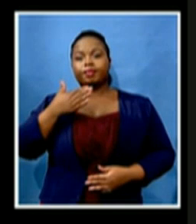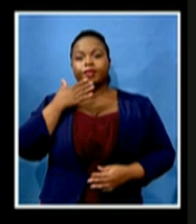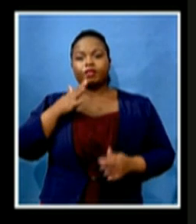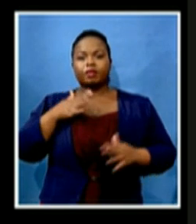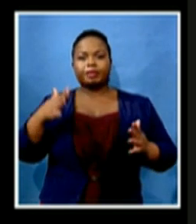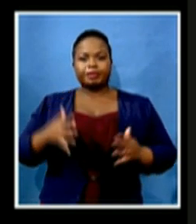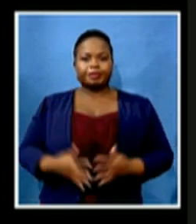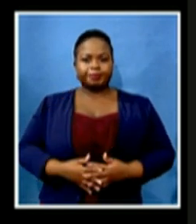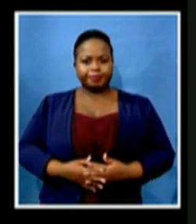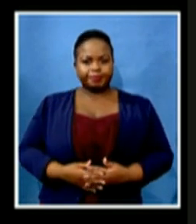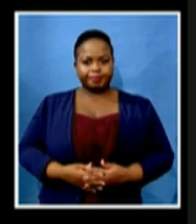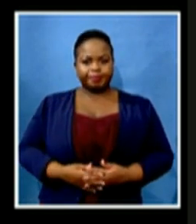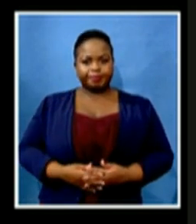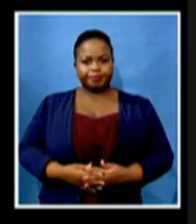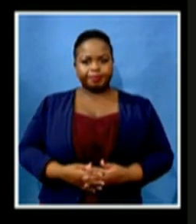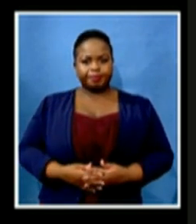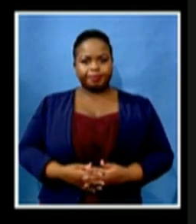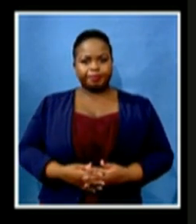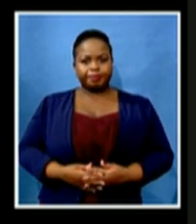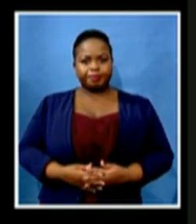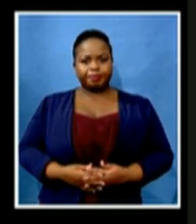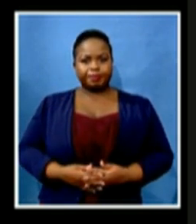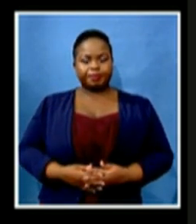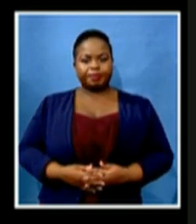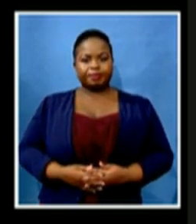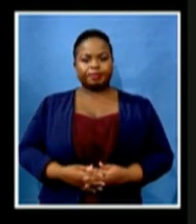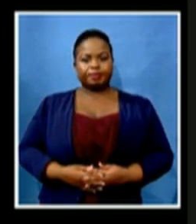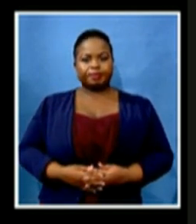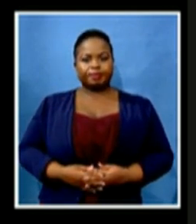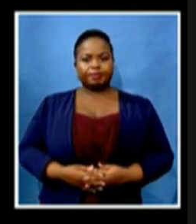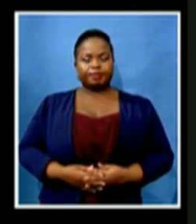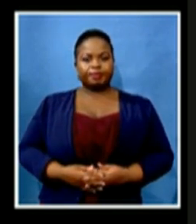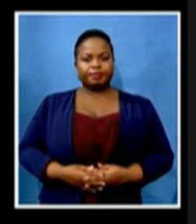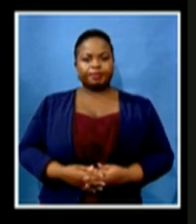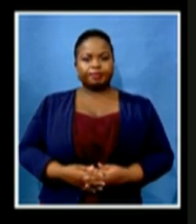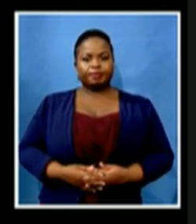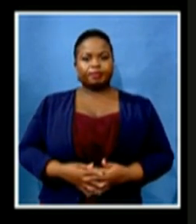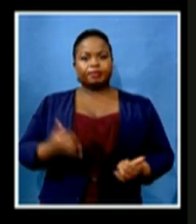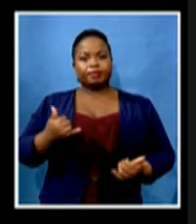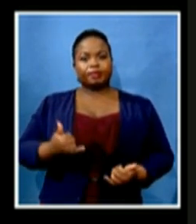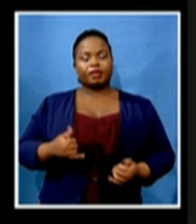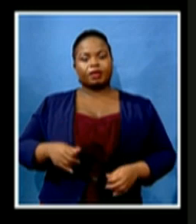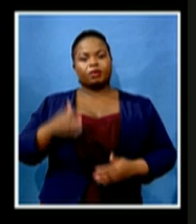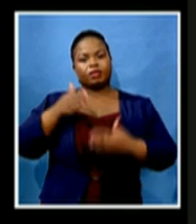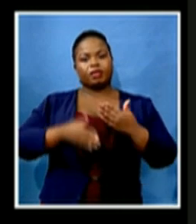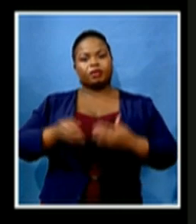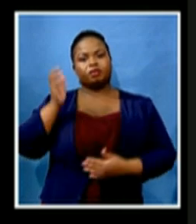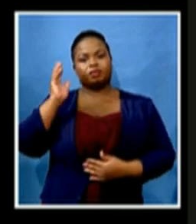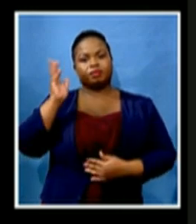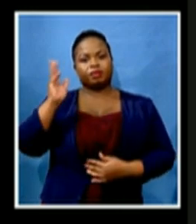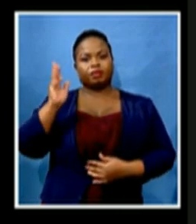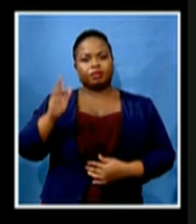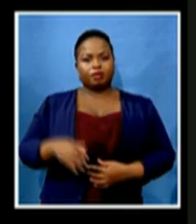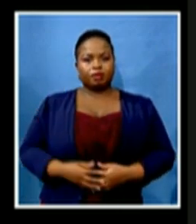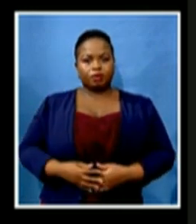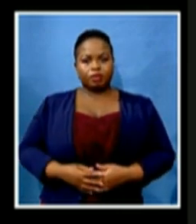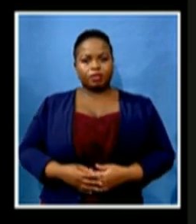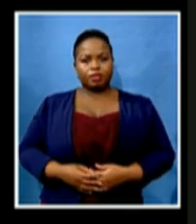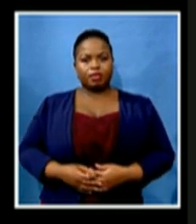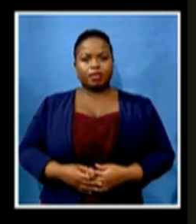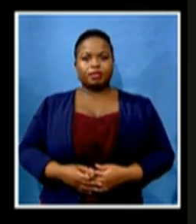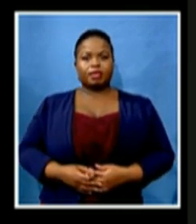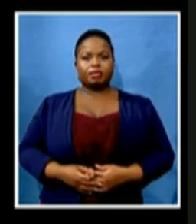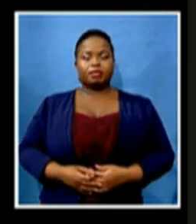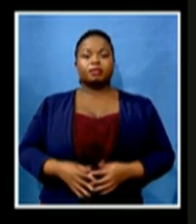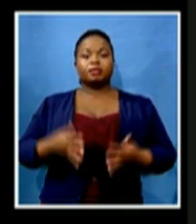time. We've reached the end of the presentations, and thank you to the speakers. I'm sorry that we had to put you under pressure